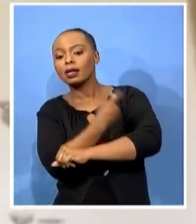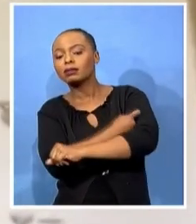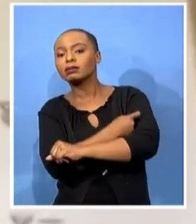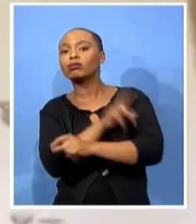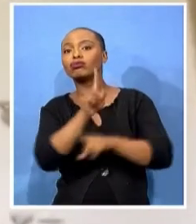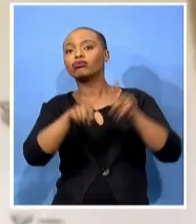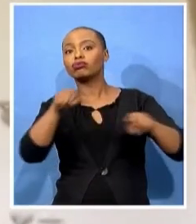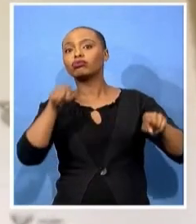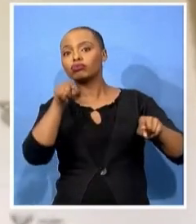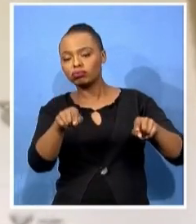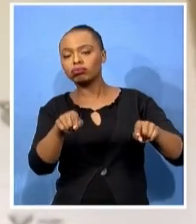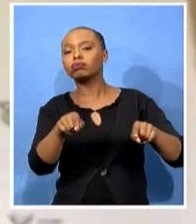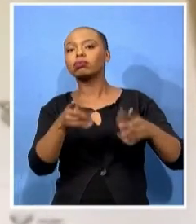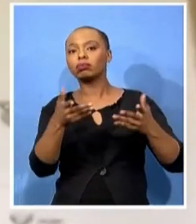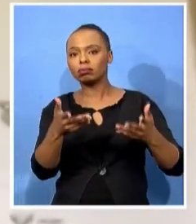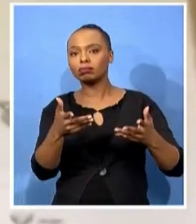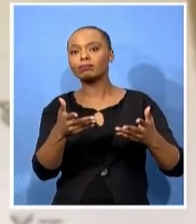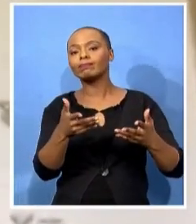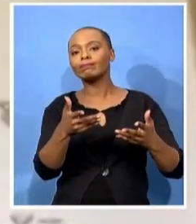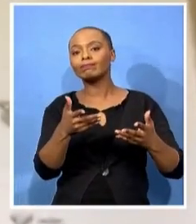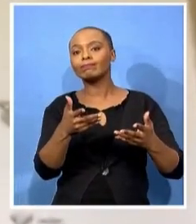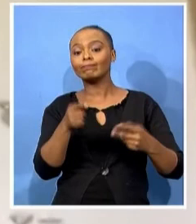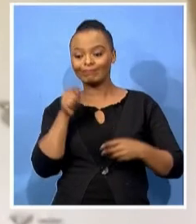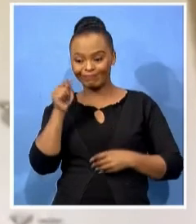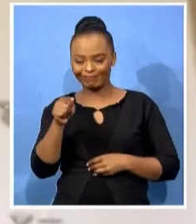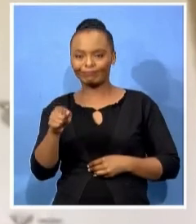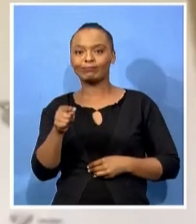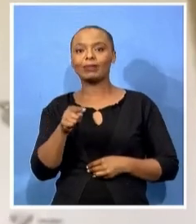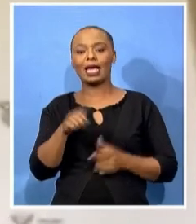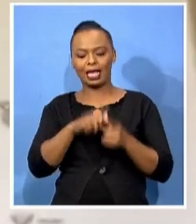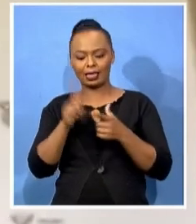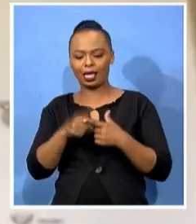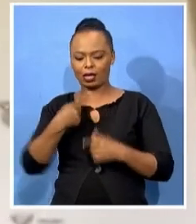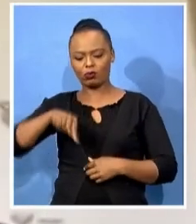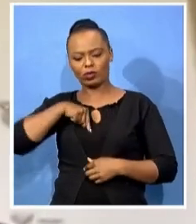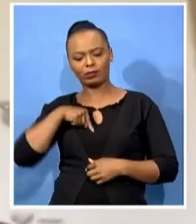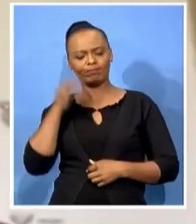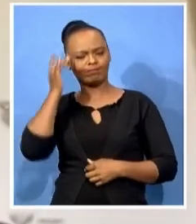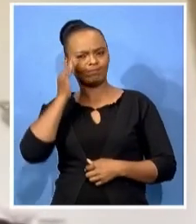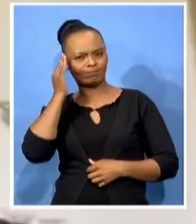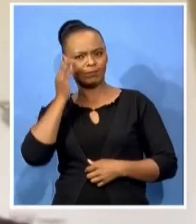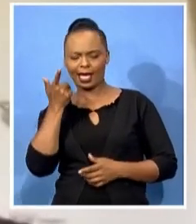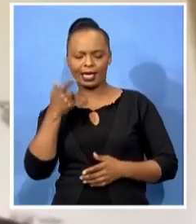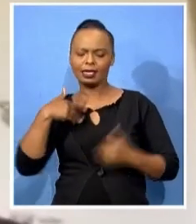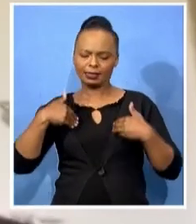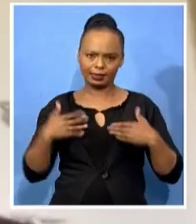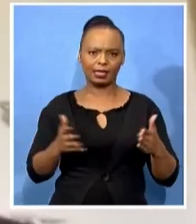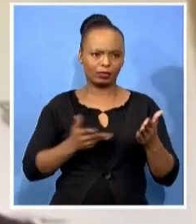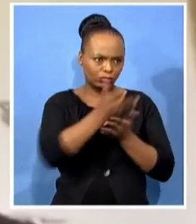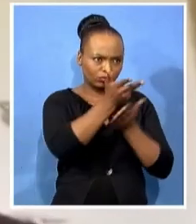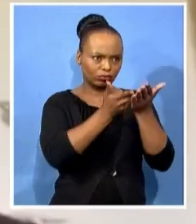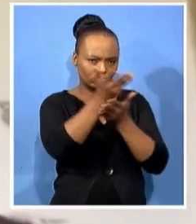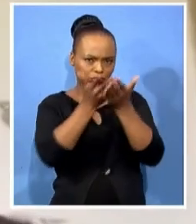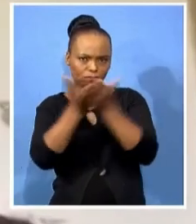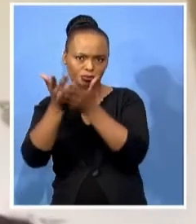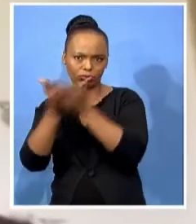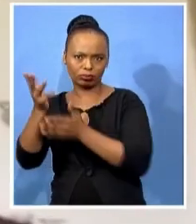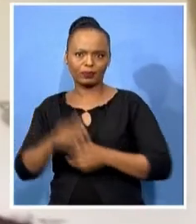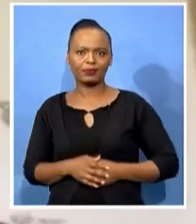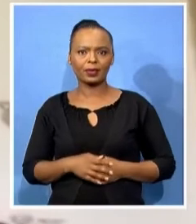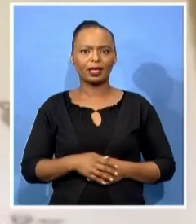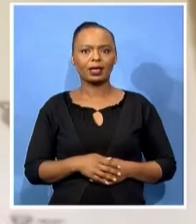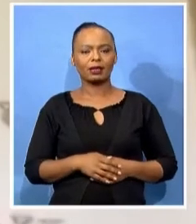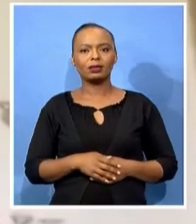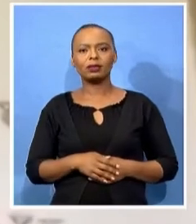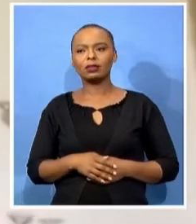vaccines, we were then able to now start engaging. So we have non-disclosure agreements that were actually signed much